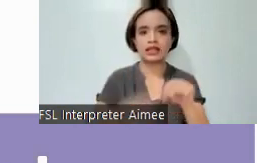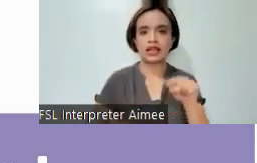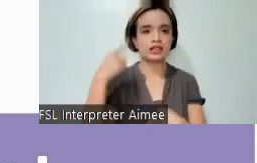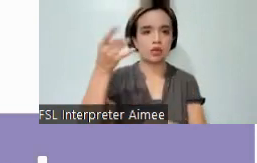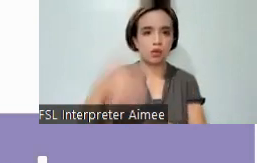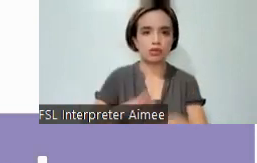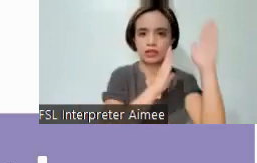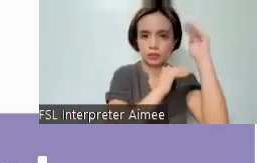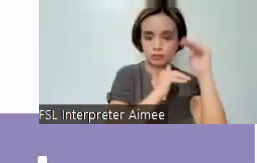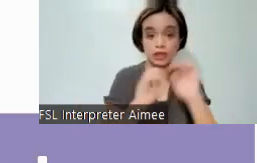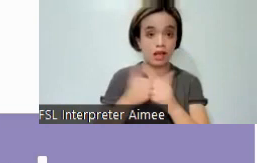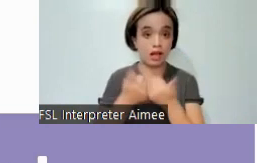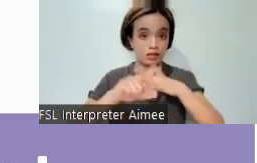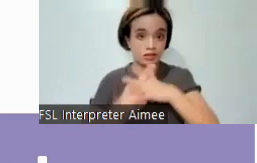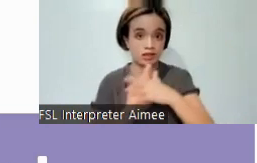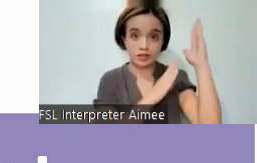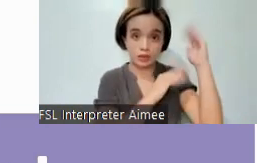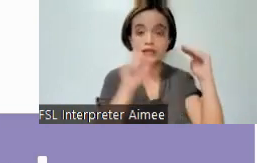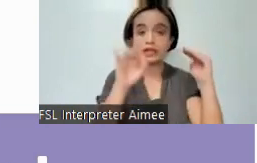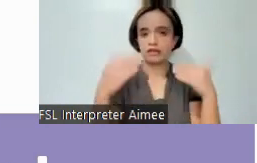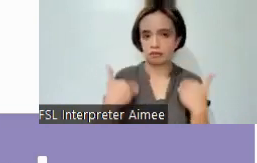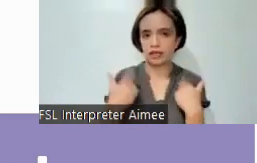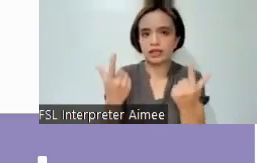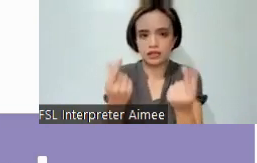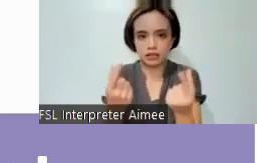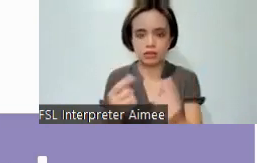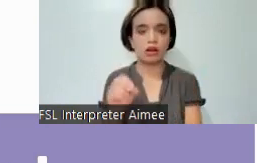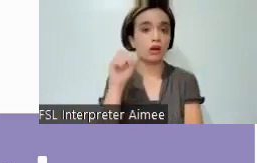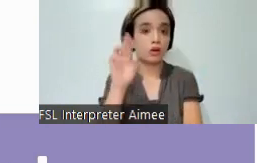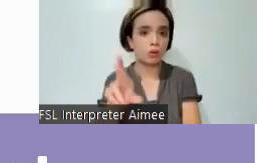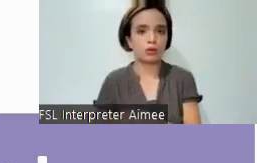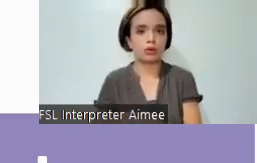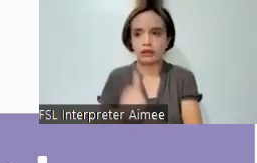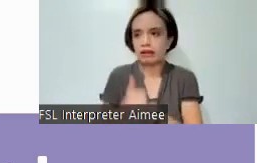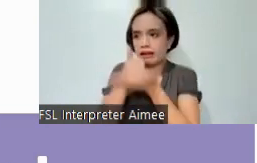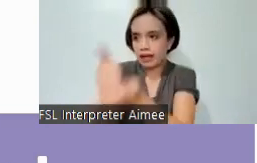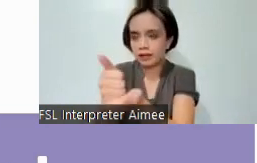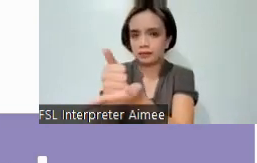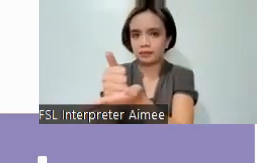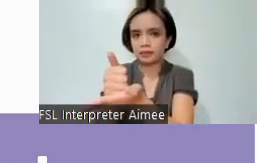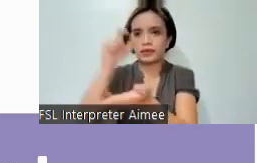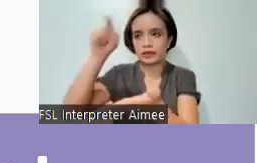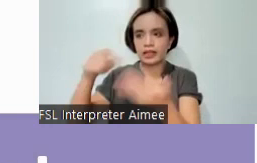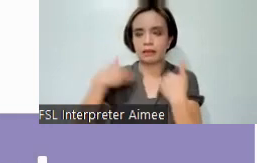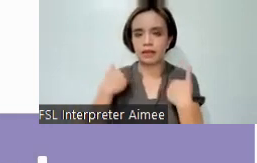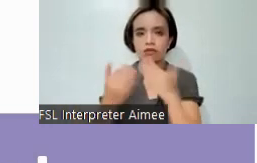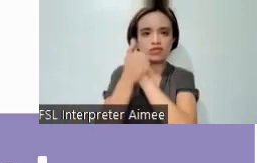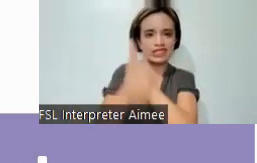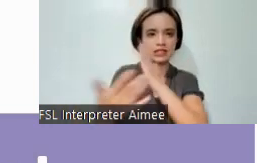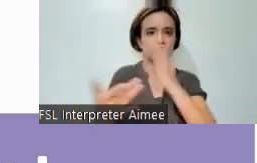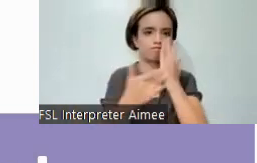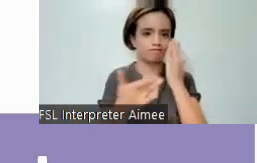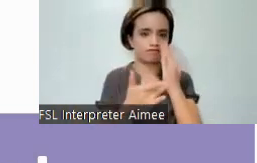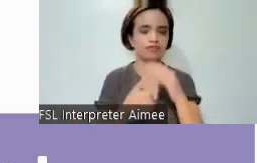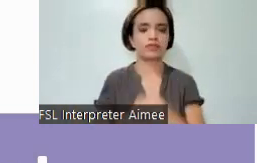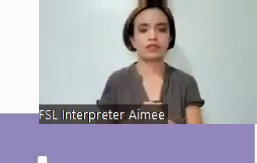start hoping after we have done something, or at least help them get that skill of digital competence. And so